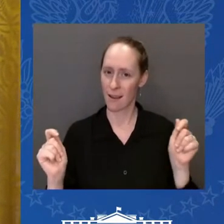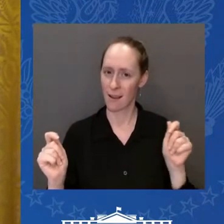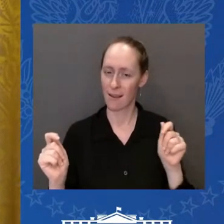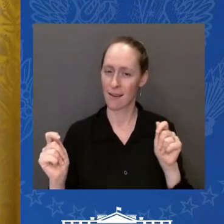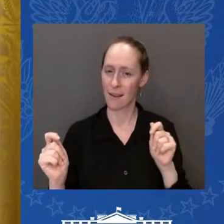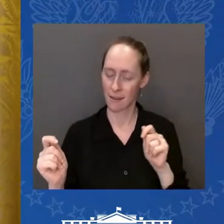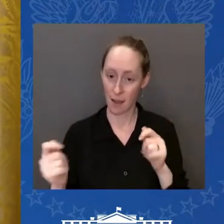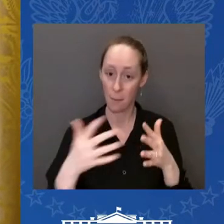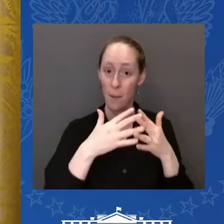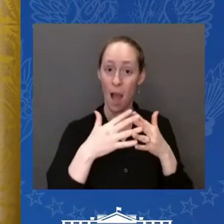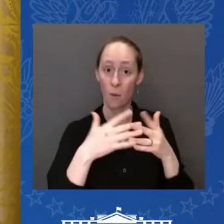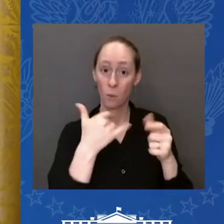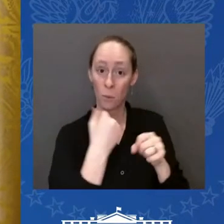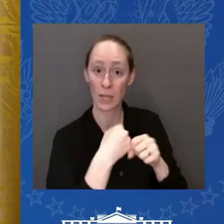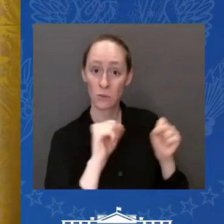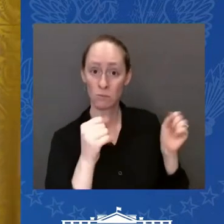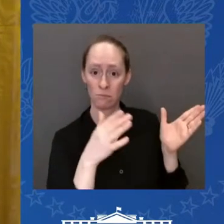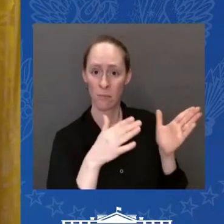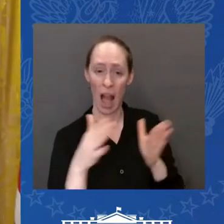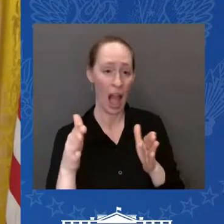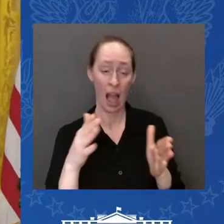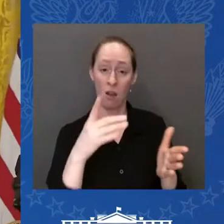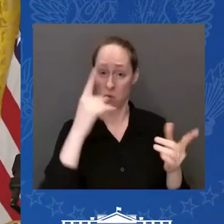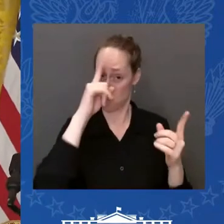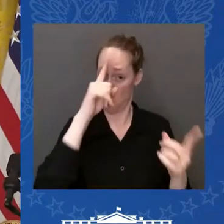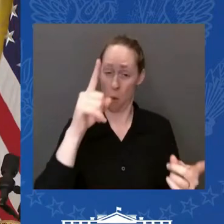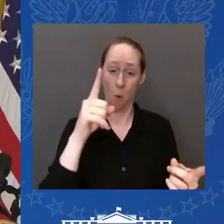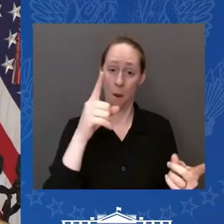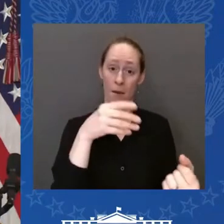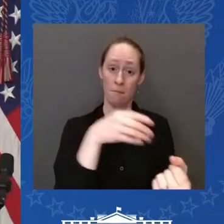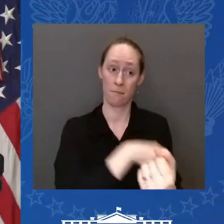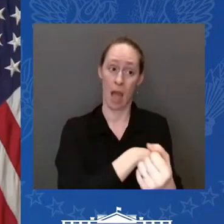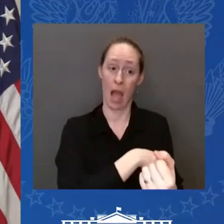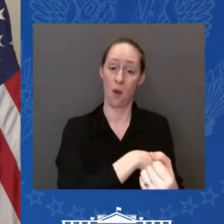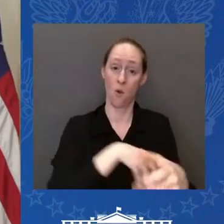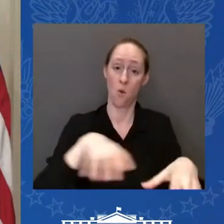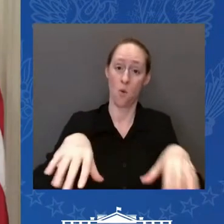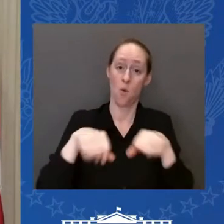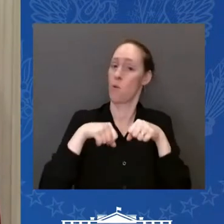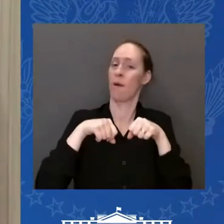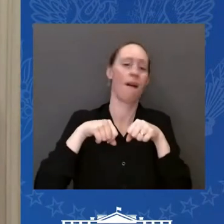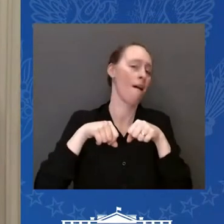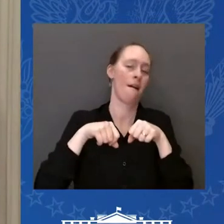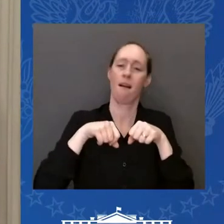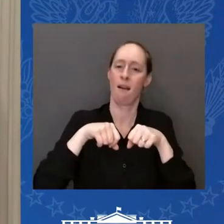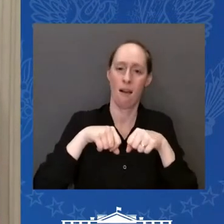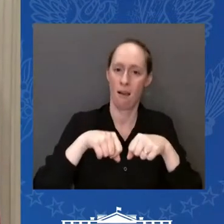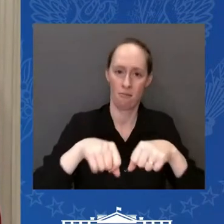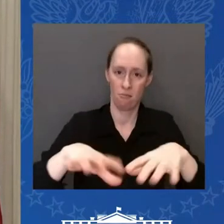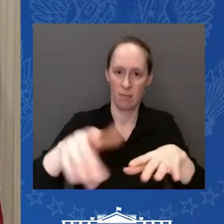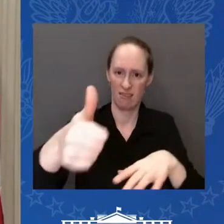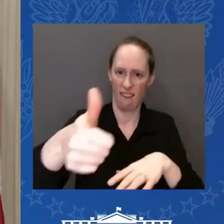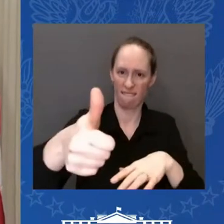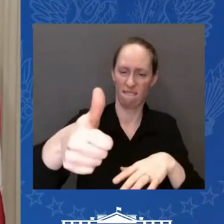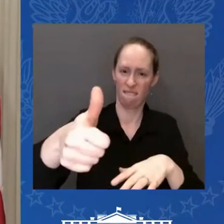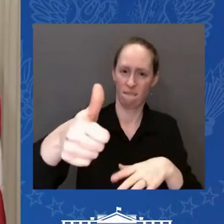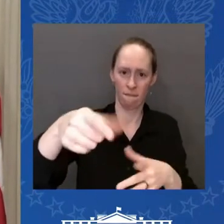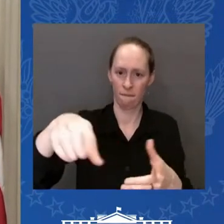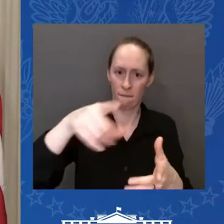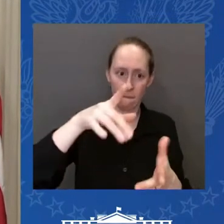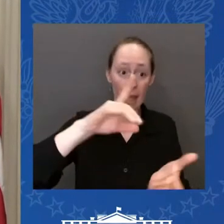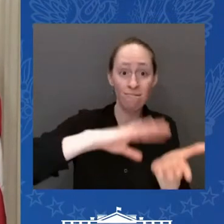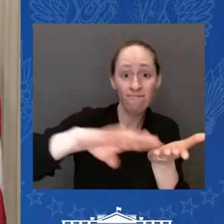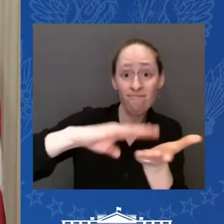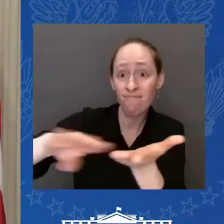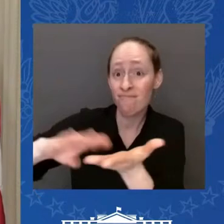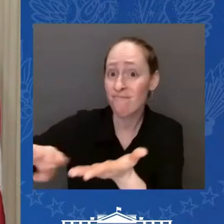directly to avoid painful layoffs. You put cops back in the street, firefighters back in the jobs. You kept teachers in classrooms. You asked